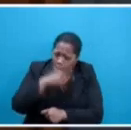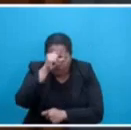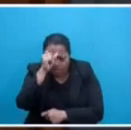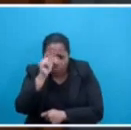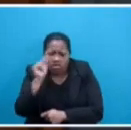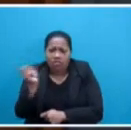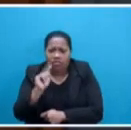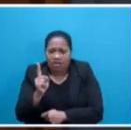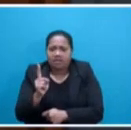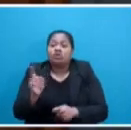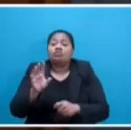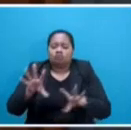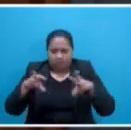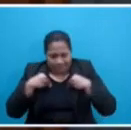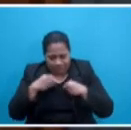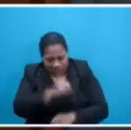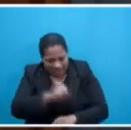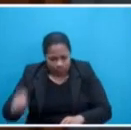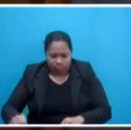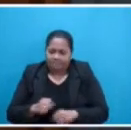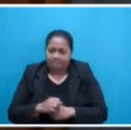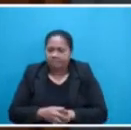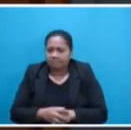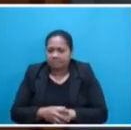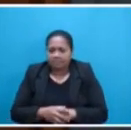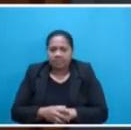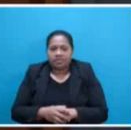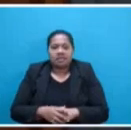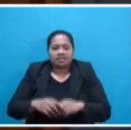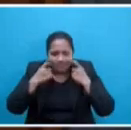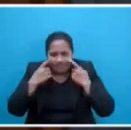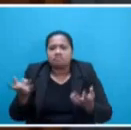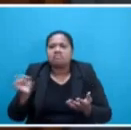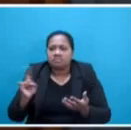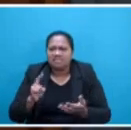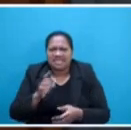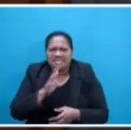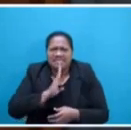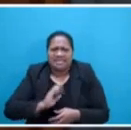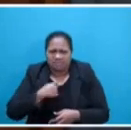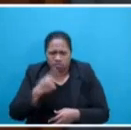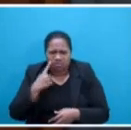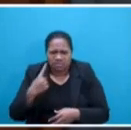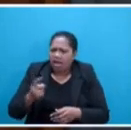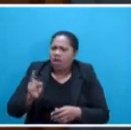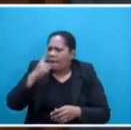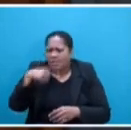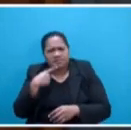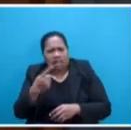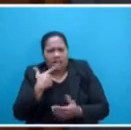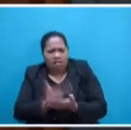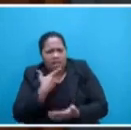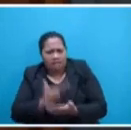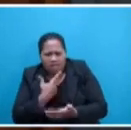money which was previously reserved for the elite. It saddens me to see how he has been treated online. The Ministry of Itaukei